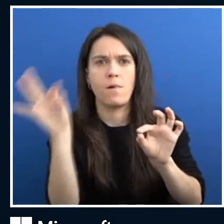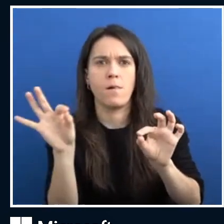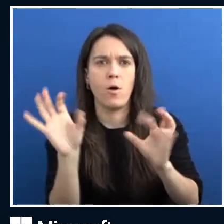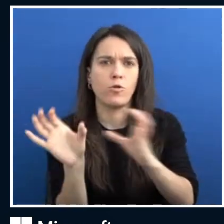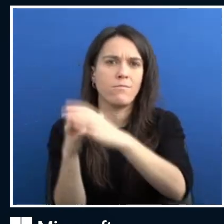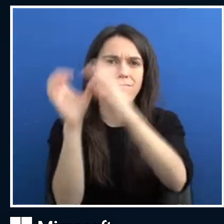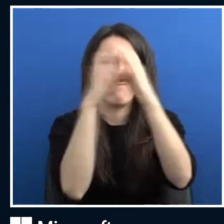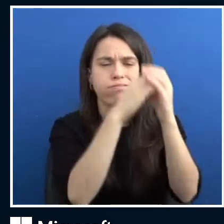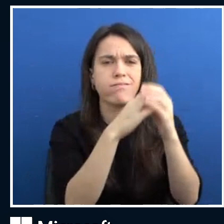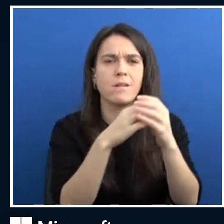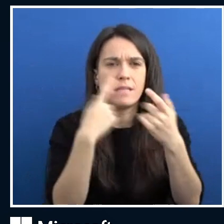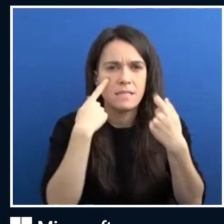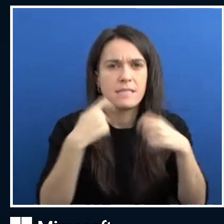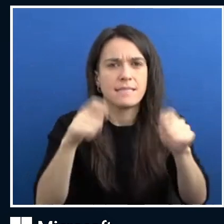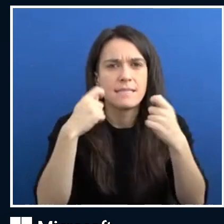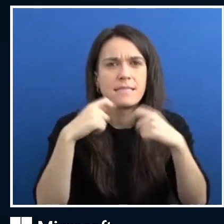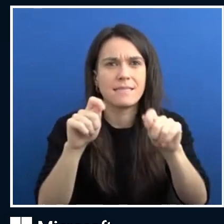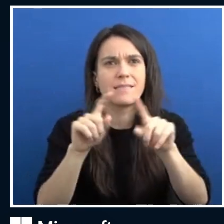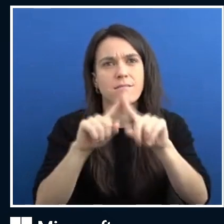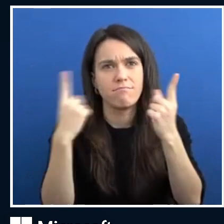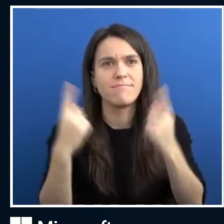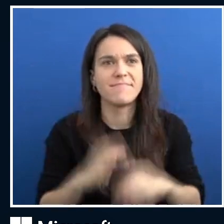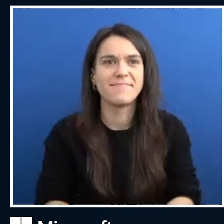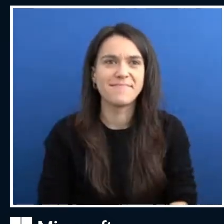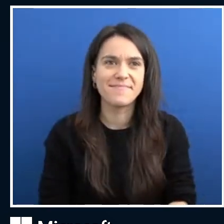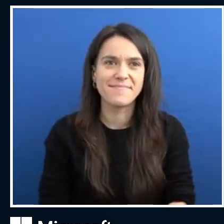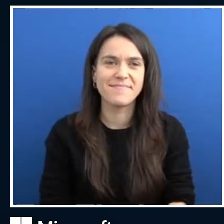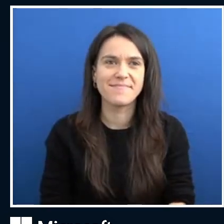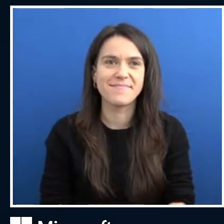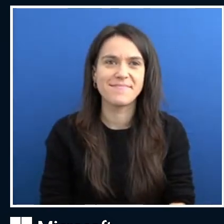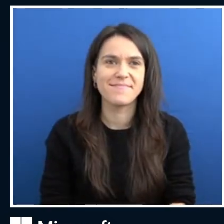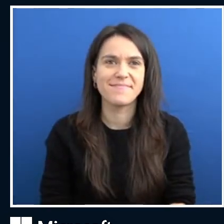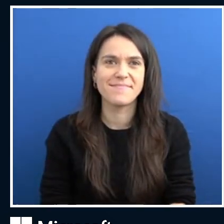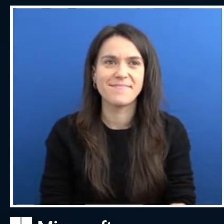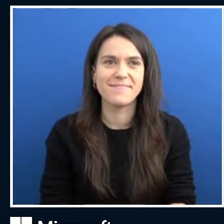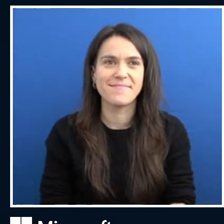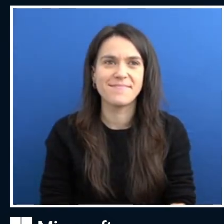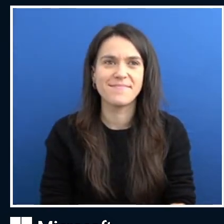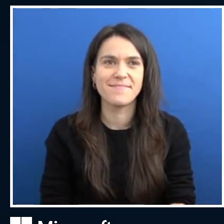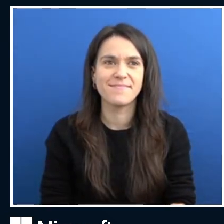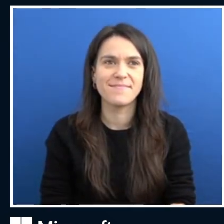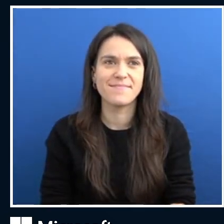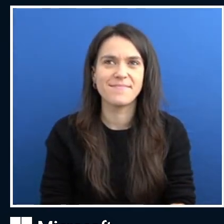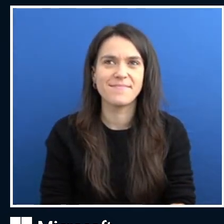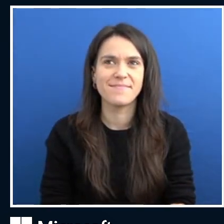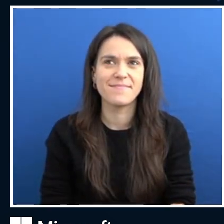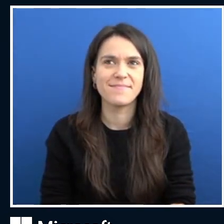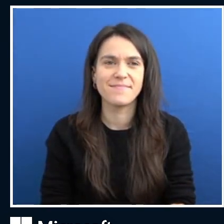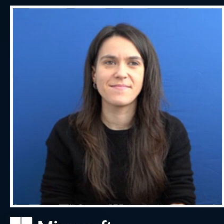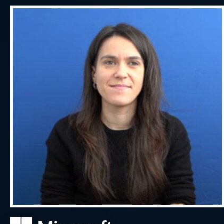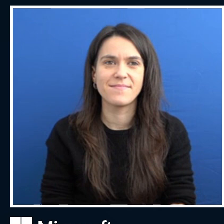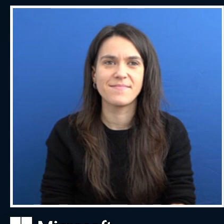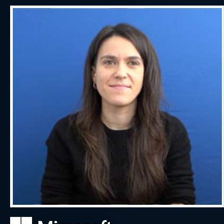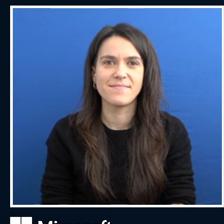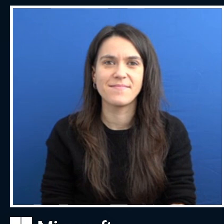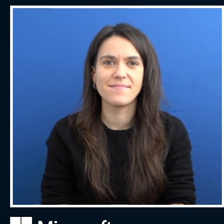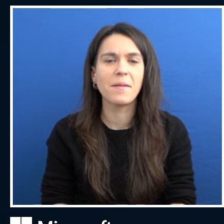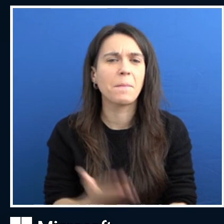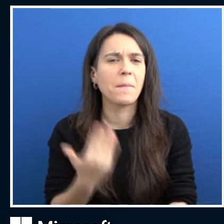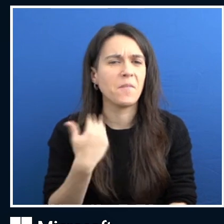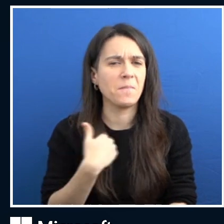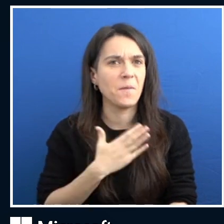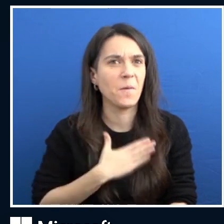is your unsupervised learning that I wanted to cover. Before this, I also had a question that I wanted to ask you people about random